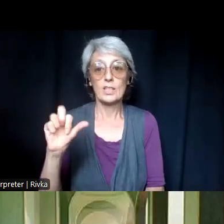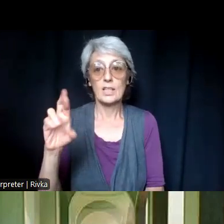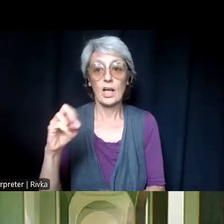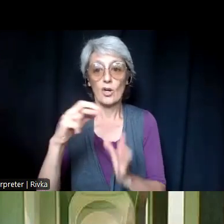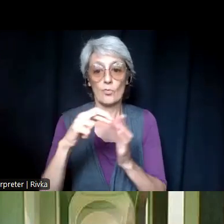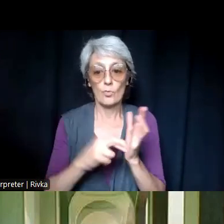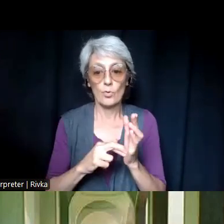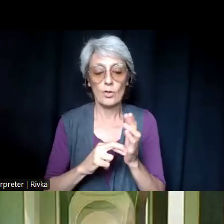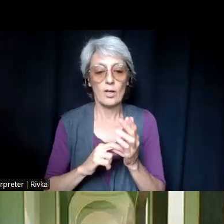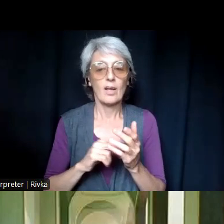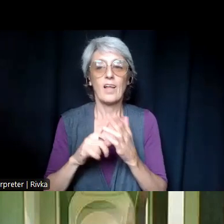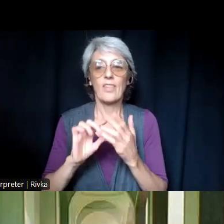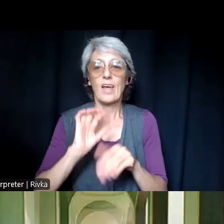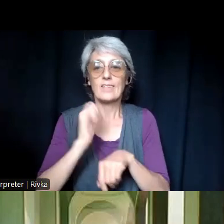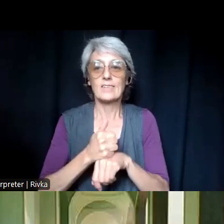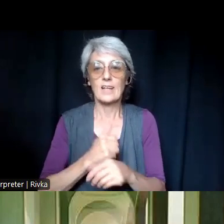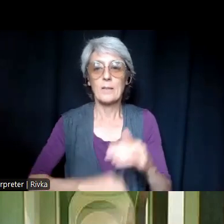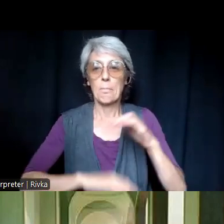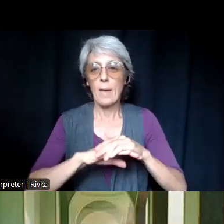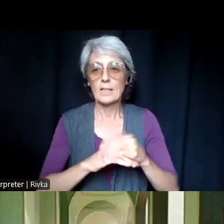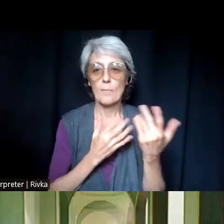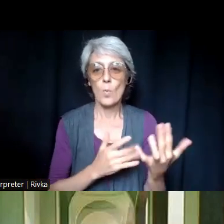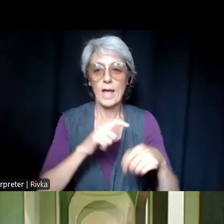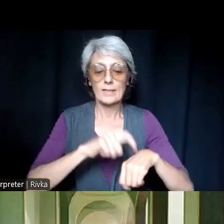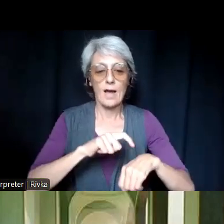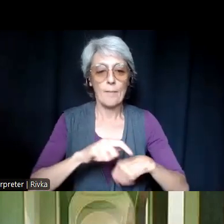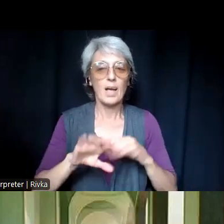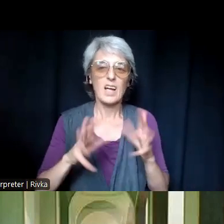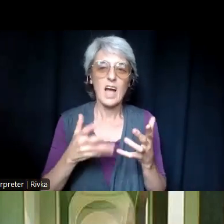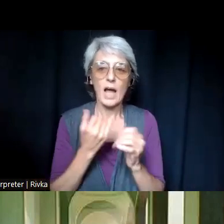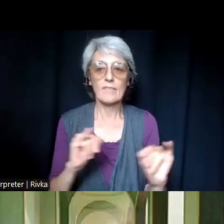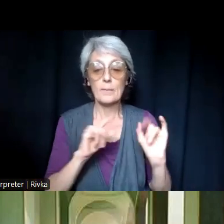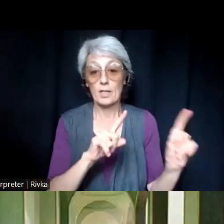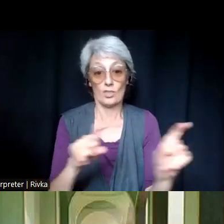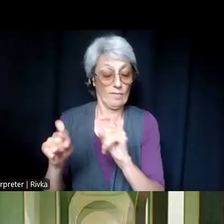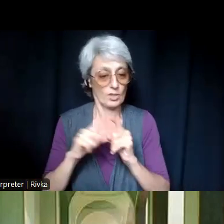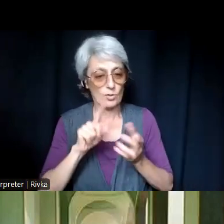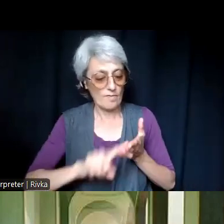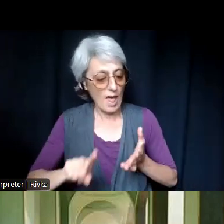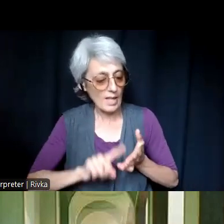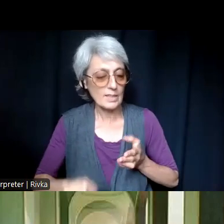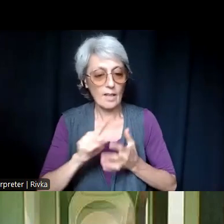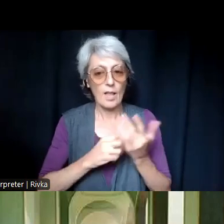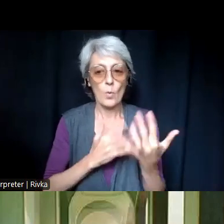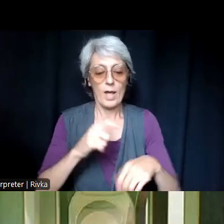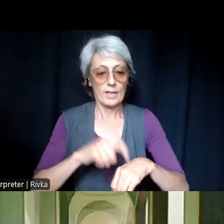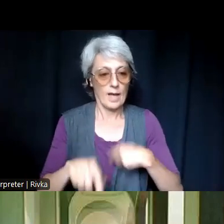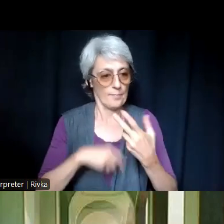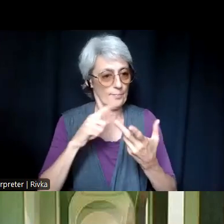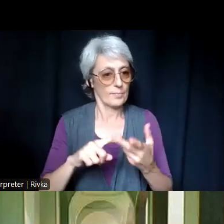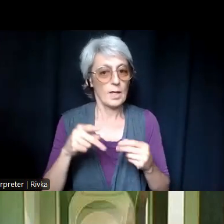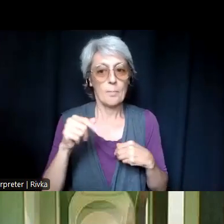wait times, kind of independent surveys to validate those wait times, public engagement